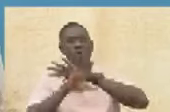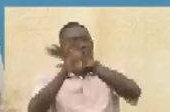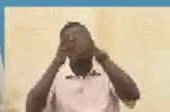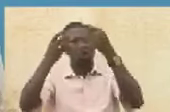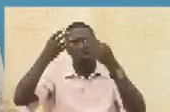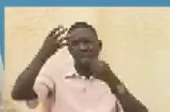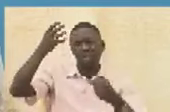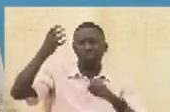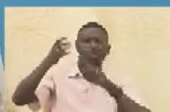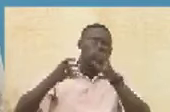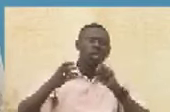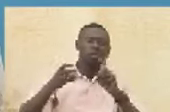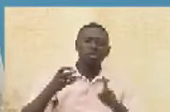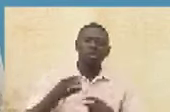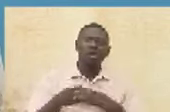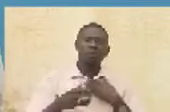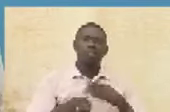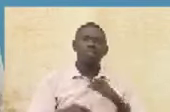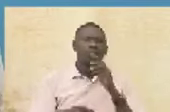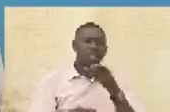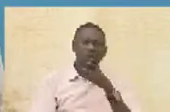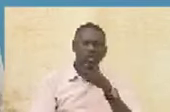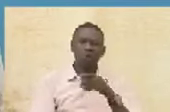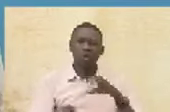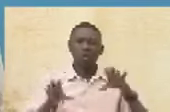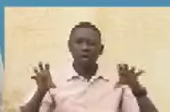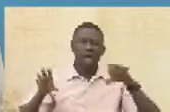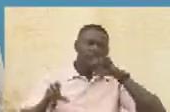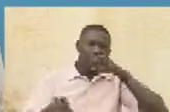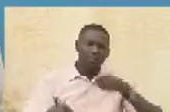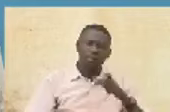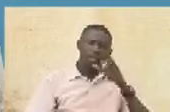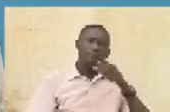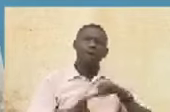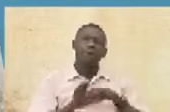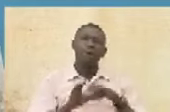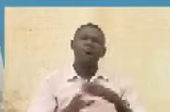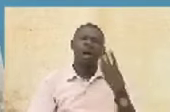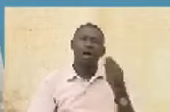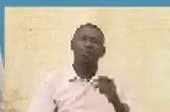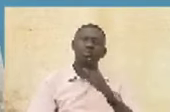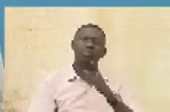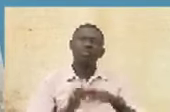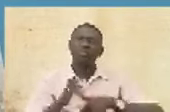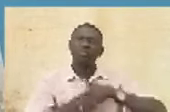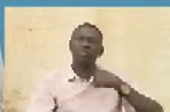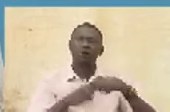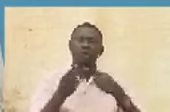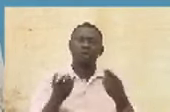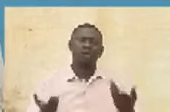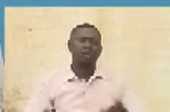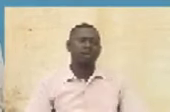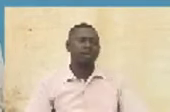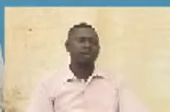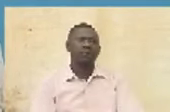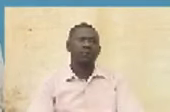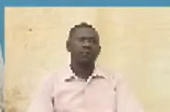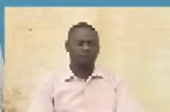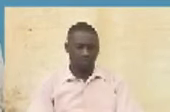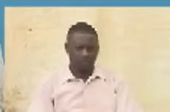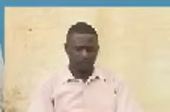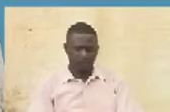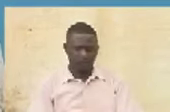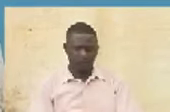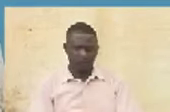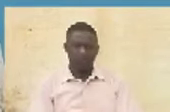questions and being accused of being a witch by them? Akete fi nyaadi le pour ke tumi nyimbe nyi ke nyininga nyi nyininga rol be la nu na na